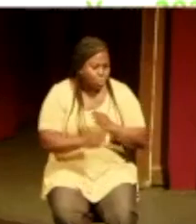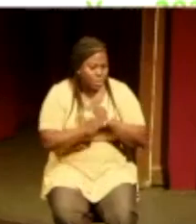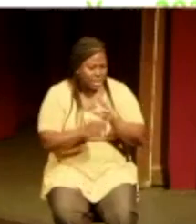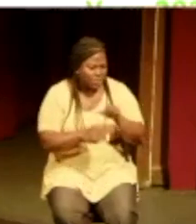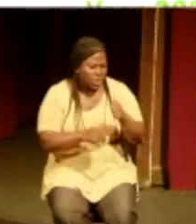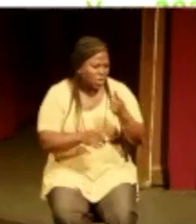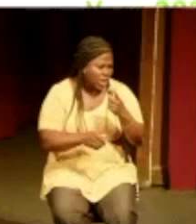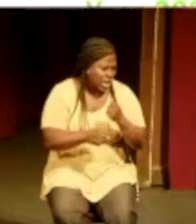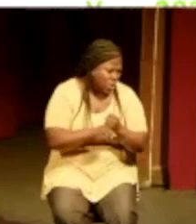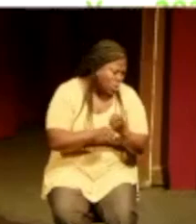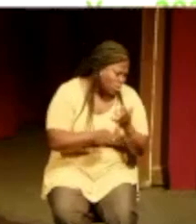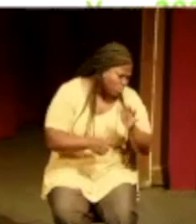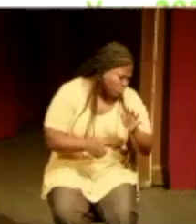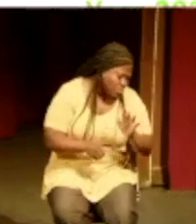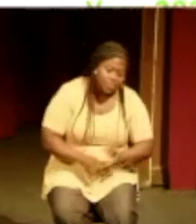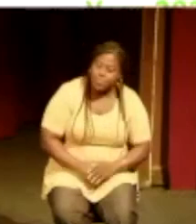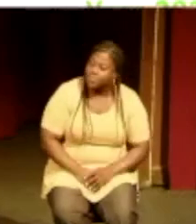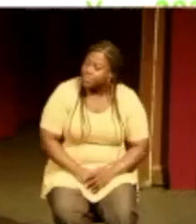spent the last 2 weeks